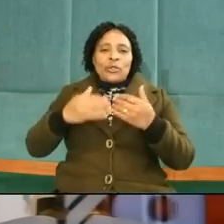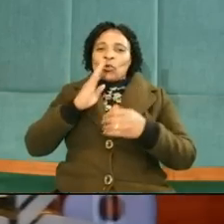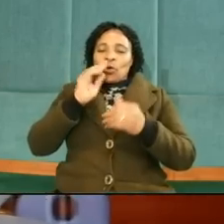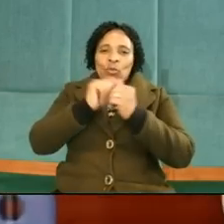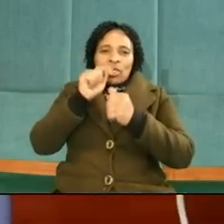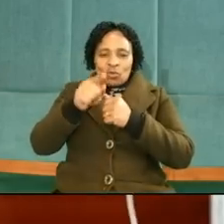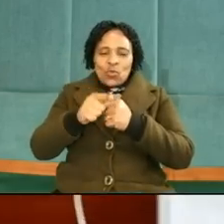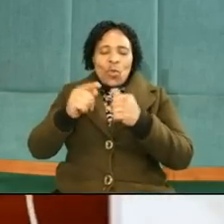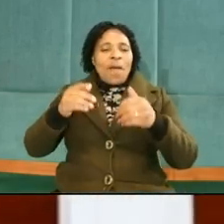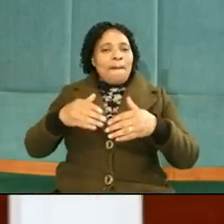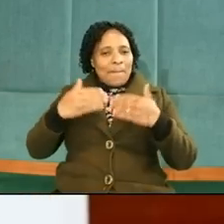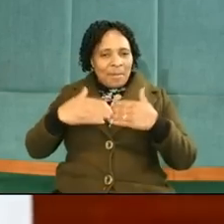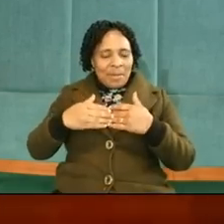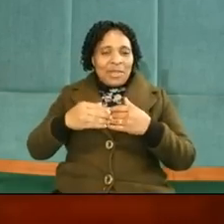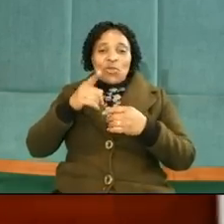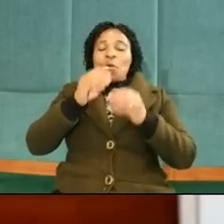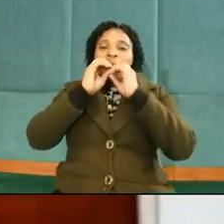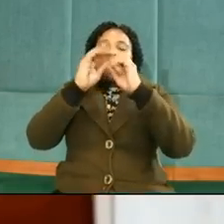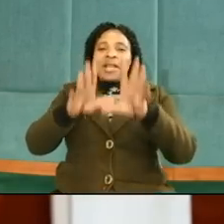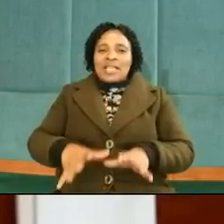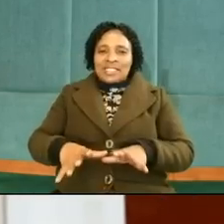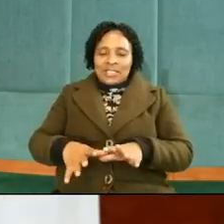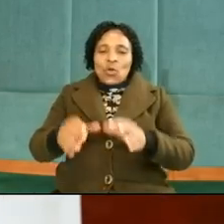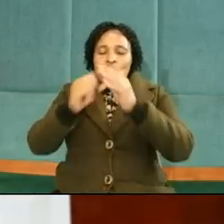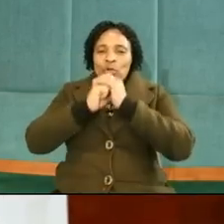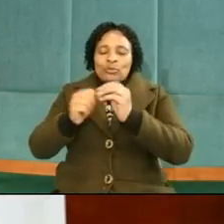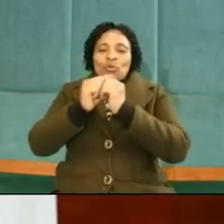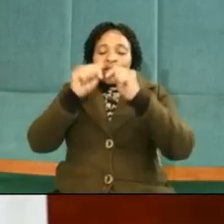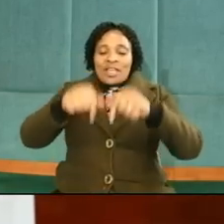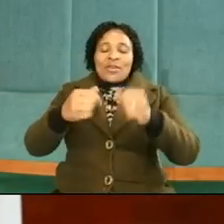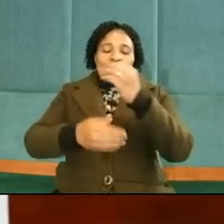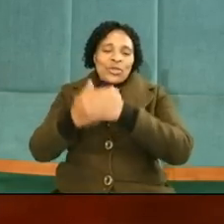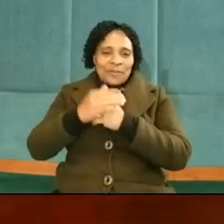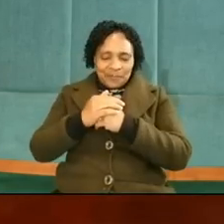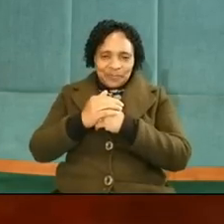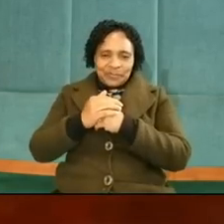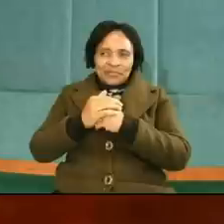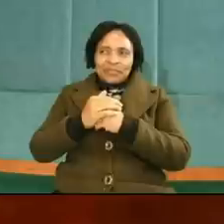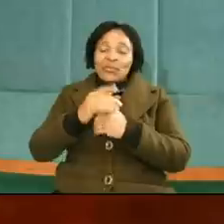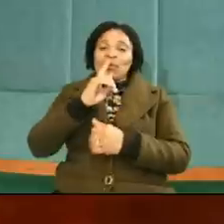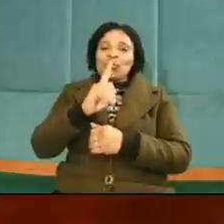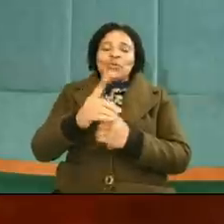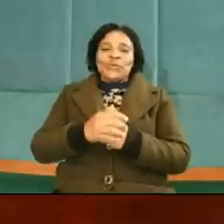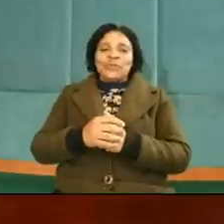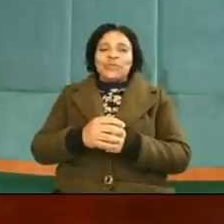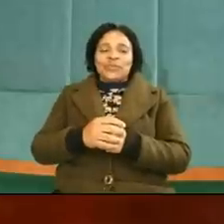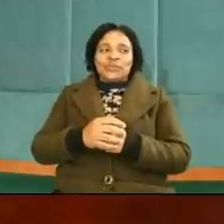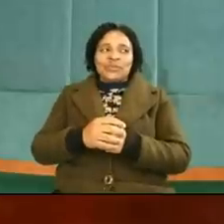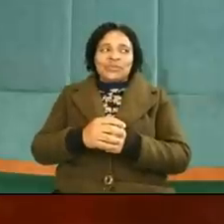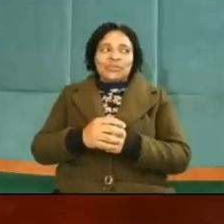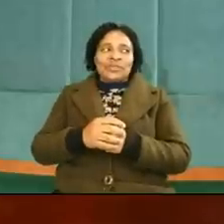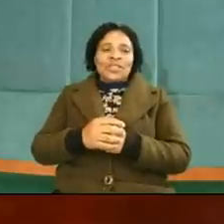be tremendously blessed as we worship together here this morning. So